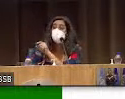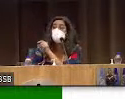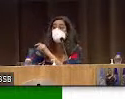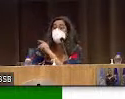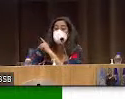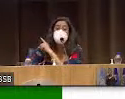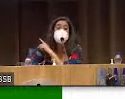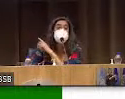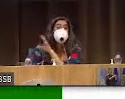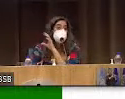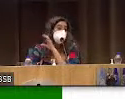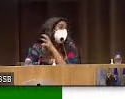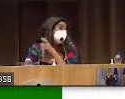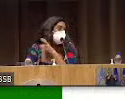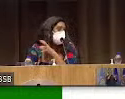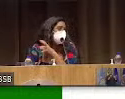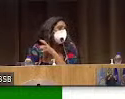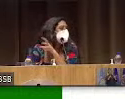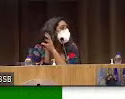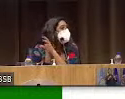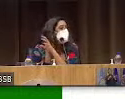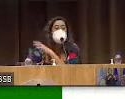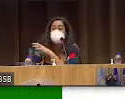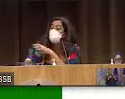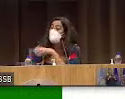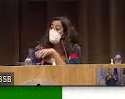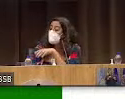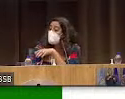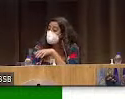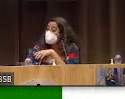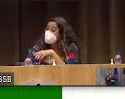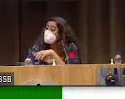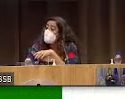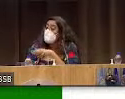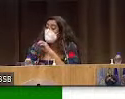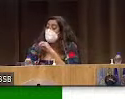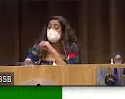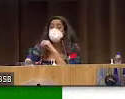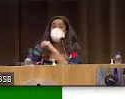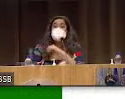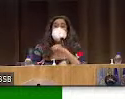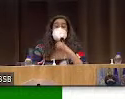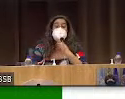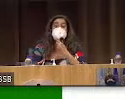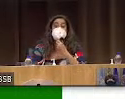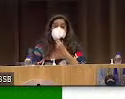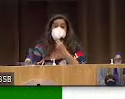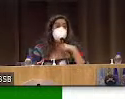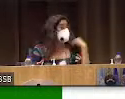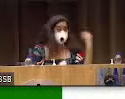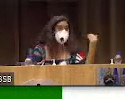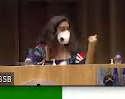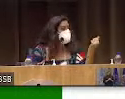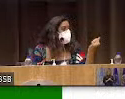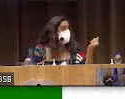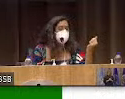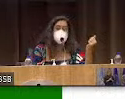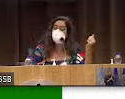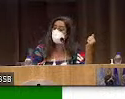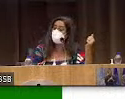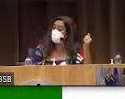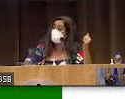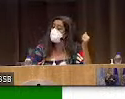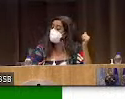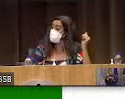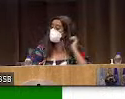bars in 2022. That are the yellow one is from January to July of 2022. We have